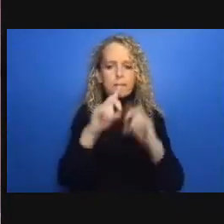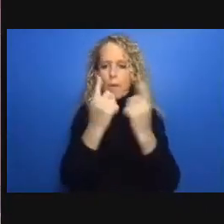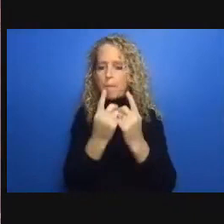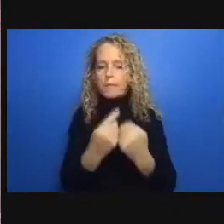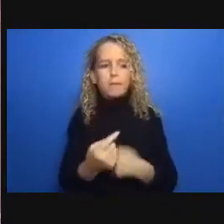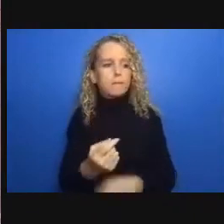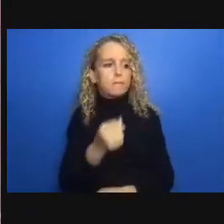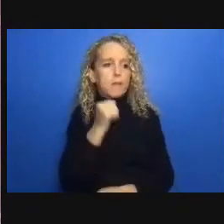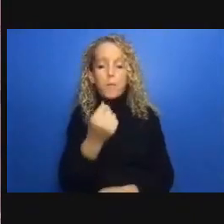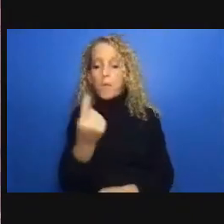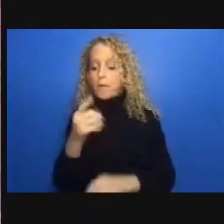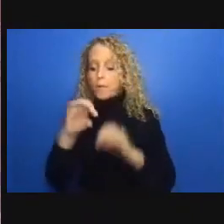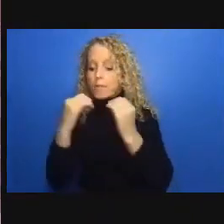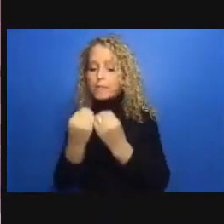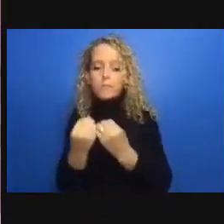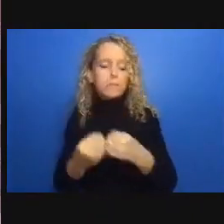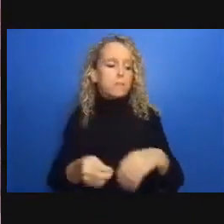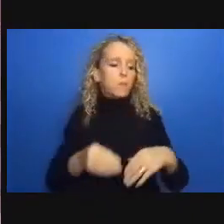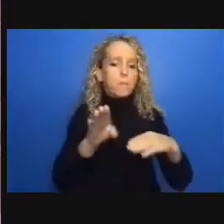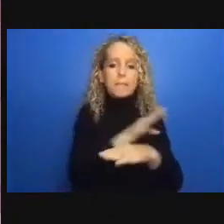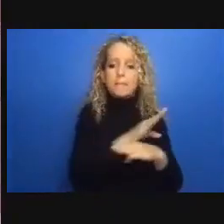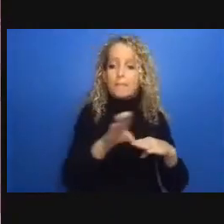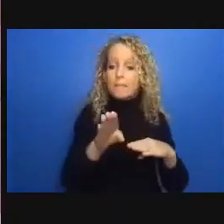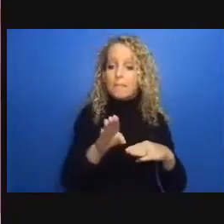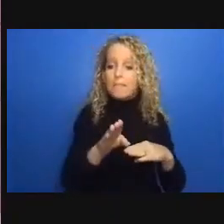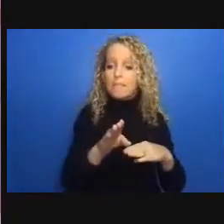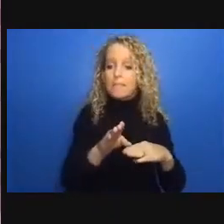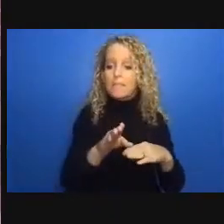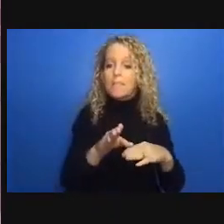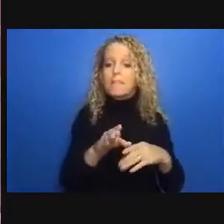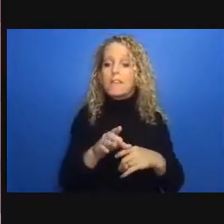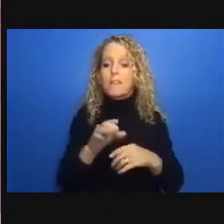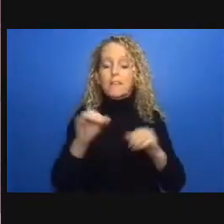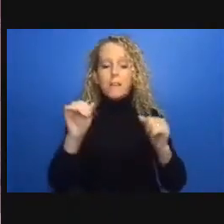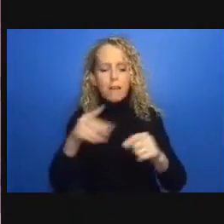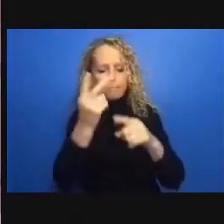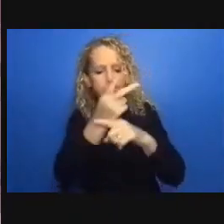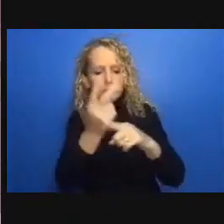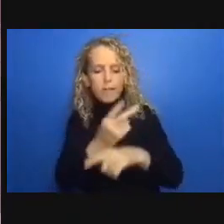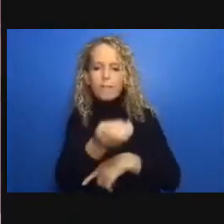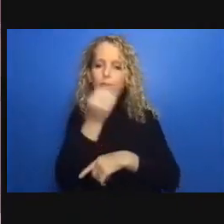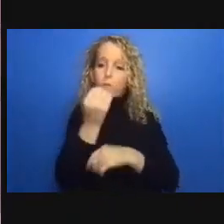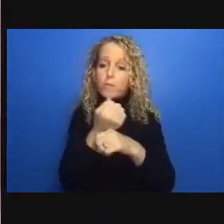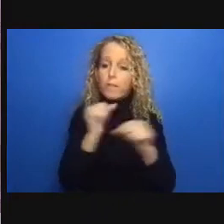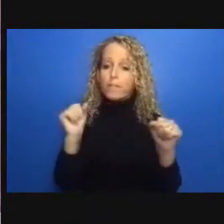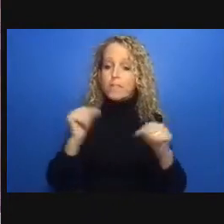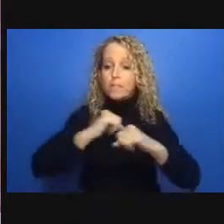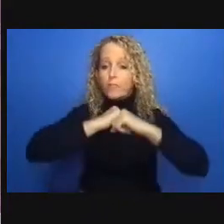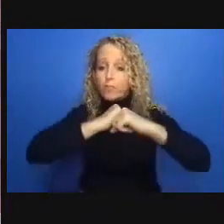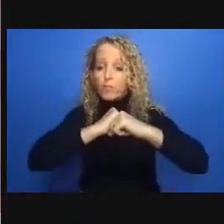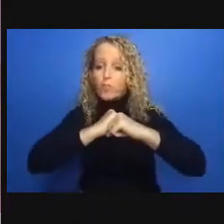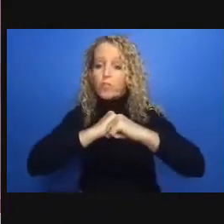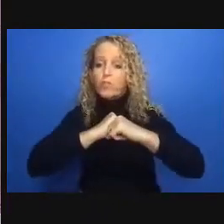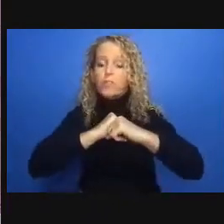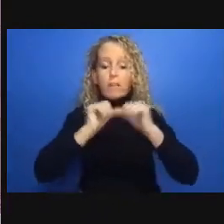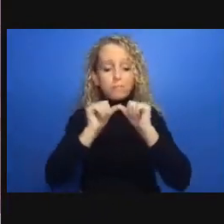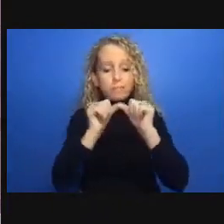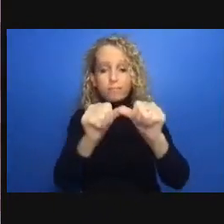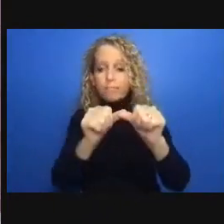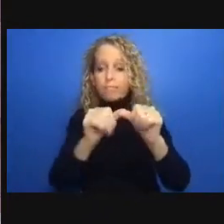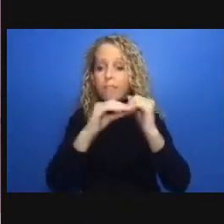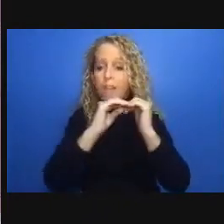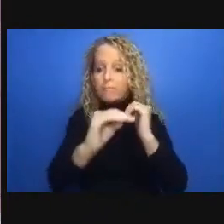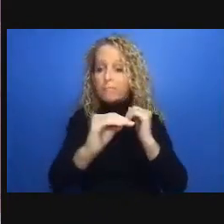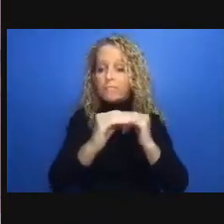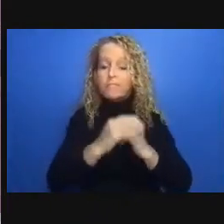community, or business can effectively address the complexity of food safety, security, sufficiency, and sustainability.